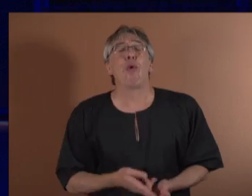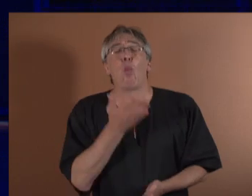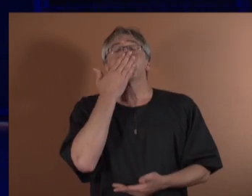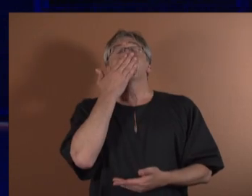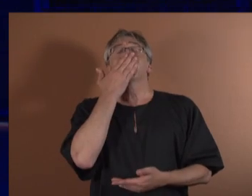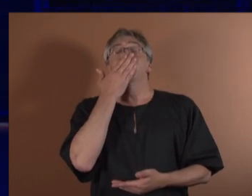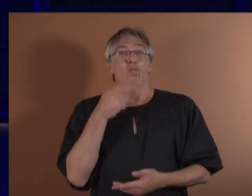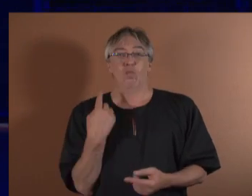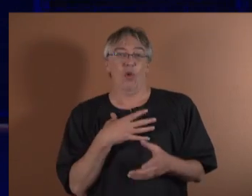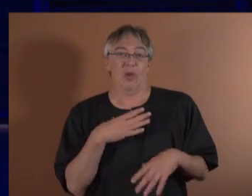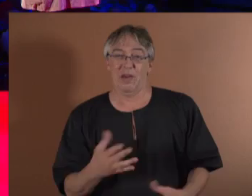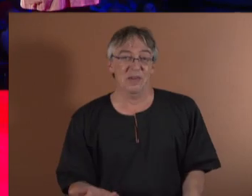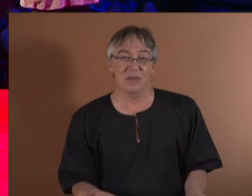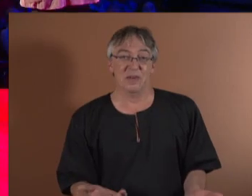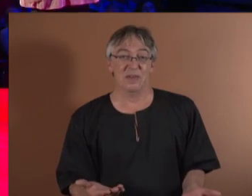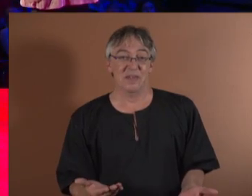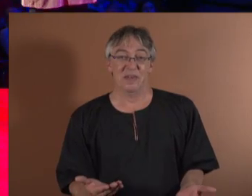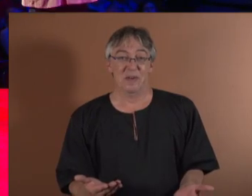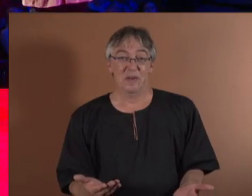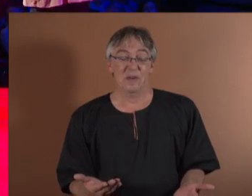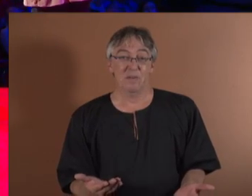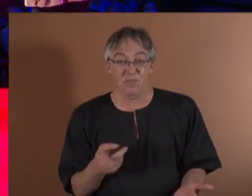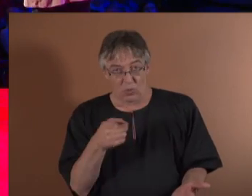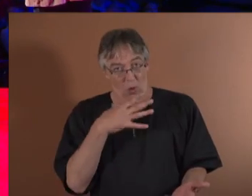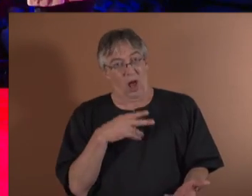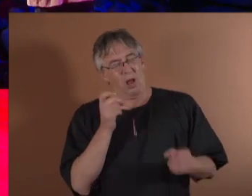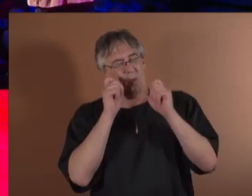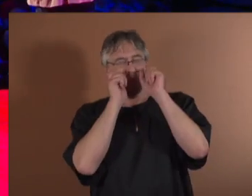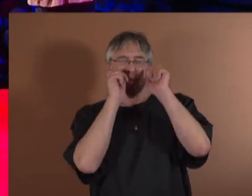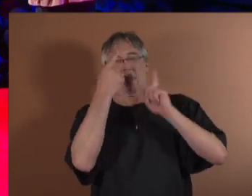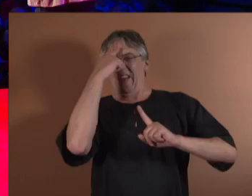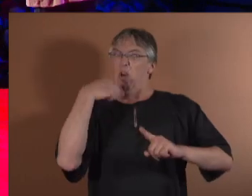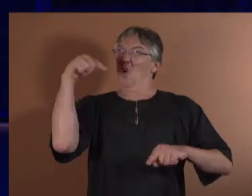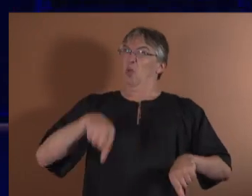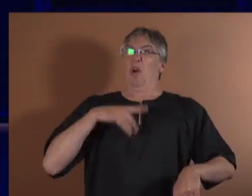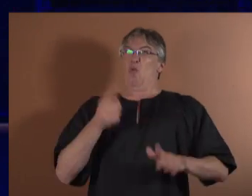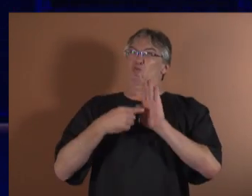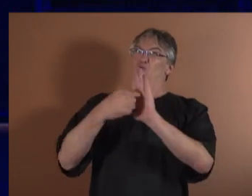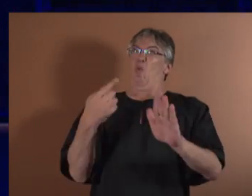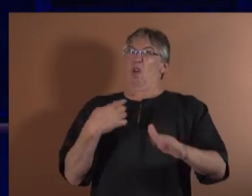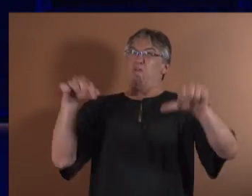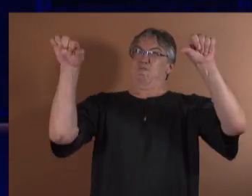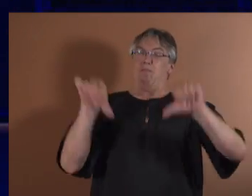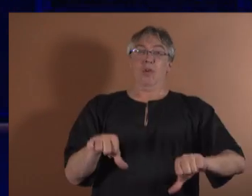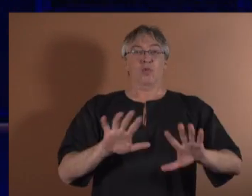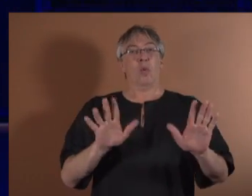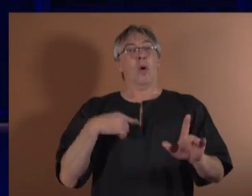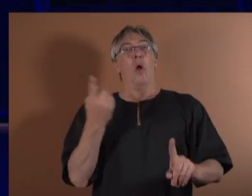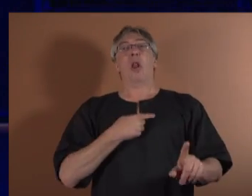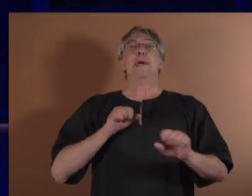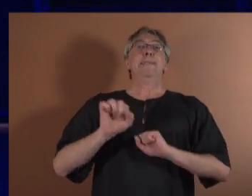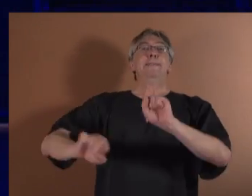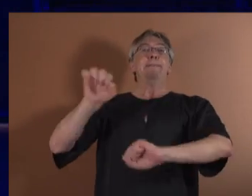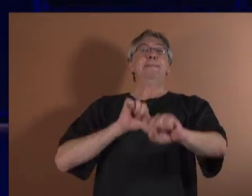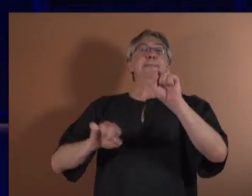go be an incompetent jerk today? No, we can't stand that. So we tend to not want to jump into anything we don't feel like we